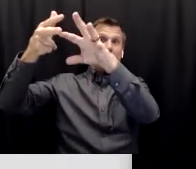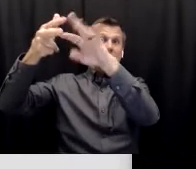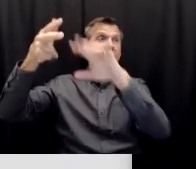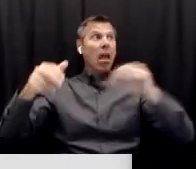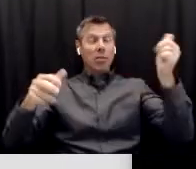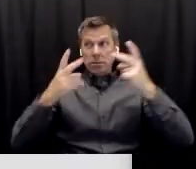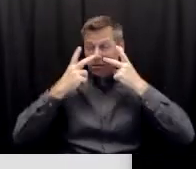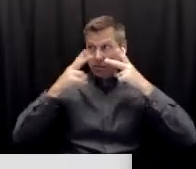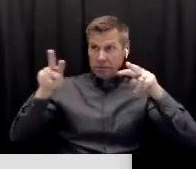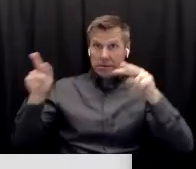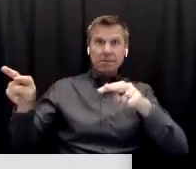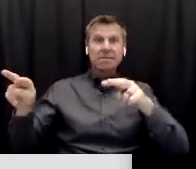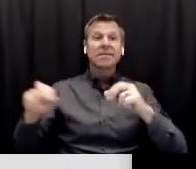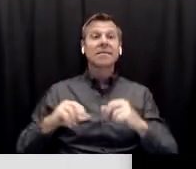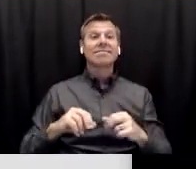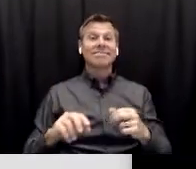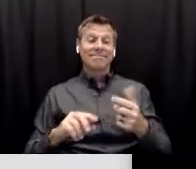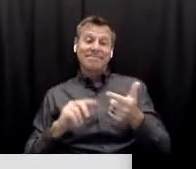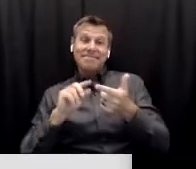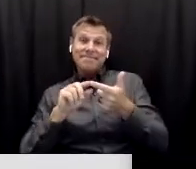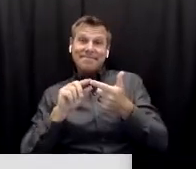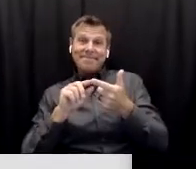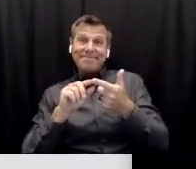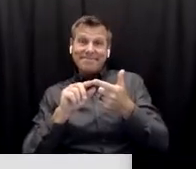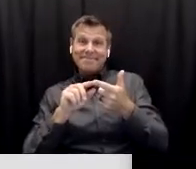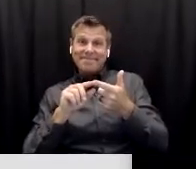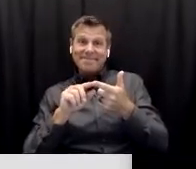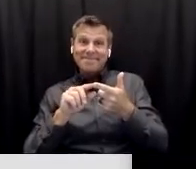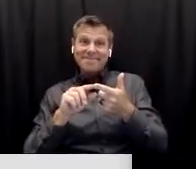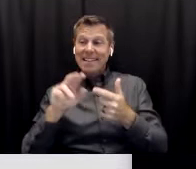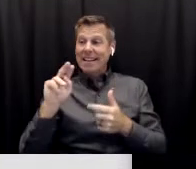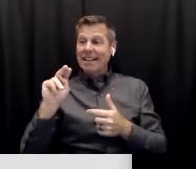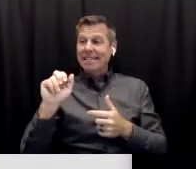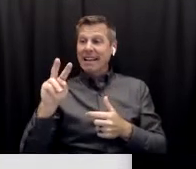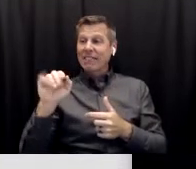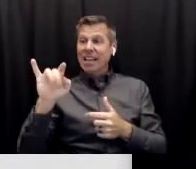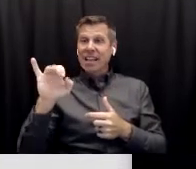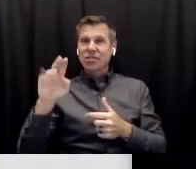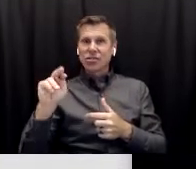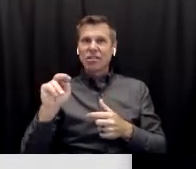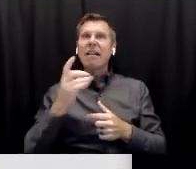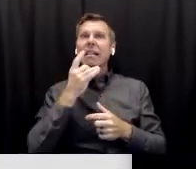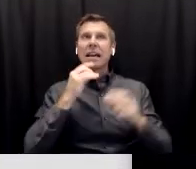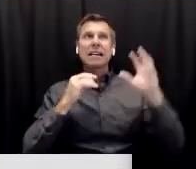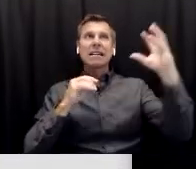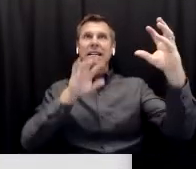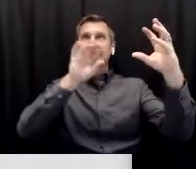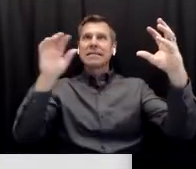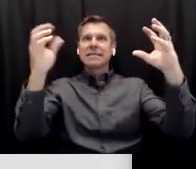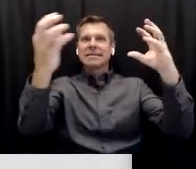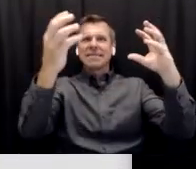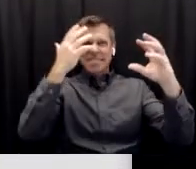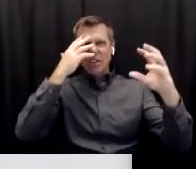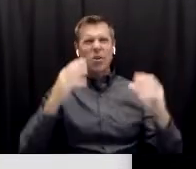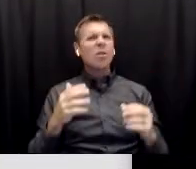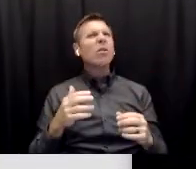Next, we'll also need to make sure that we have navigational lights. Navigational lights to help the pilot in command determine the orientation of the